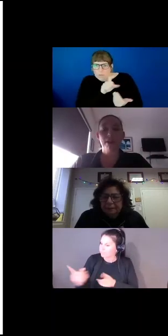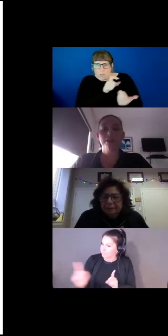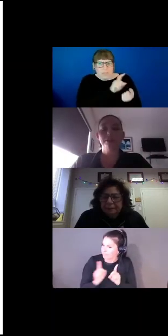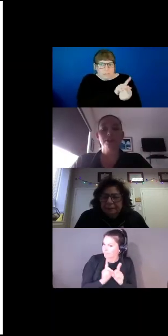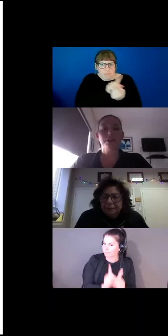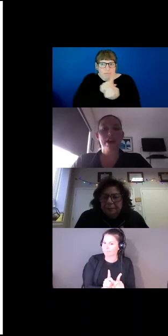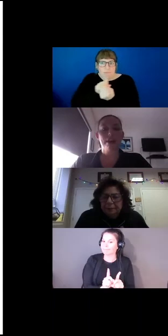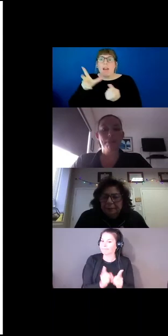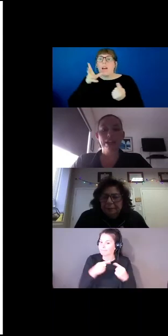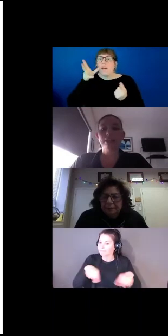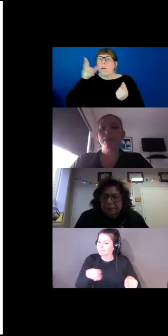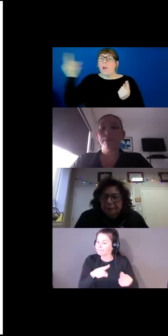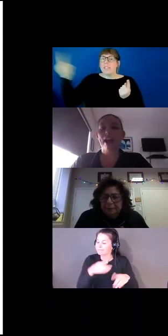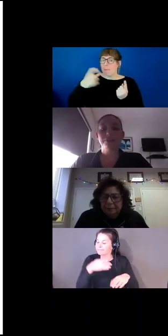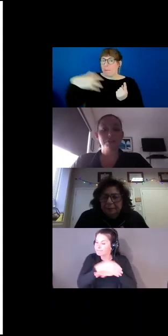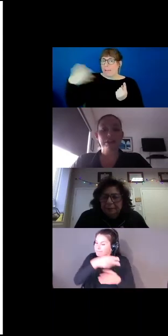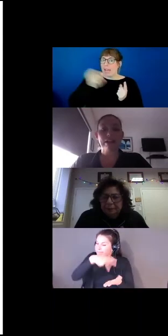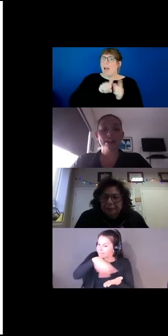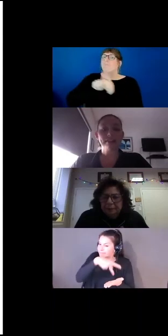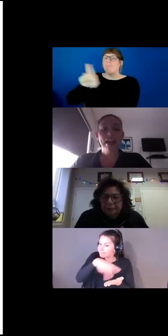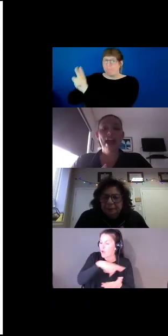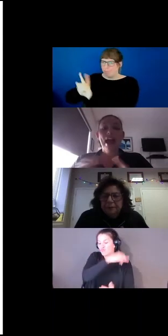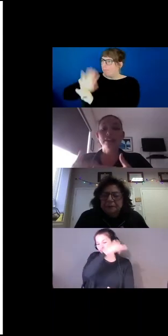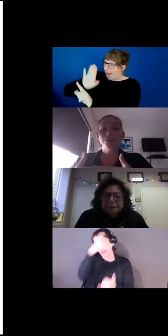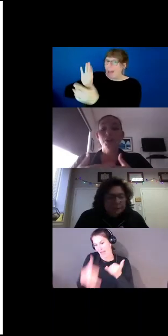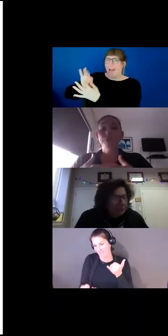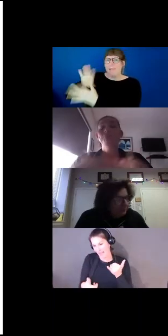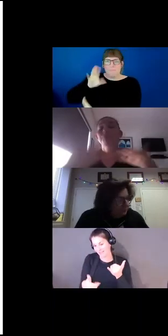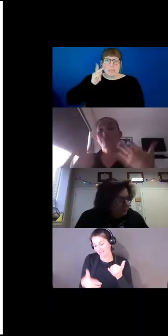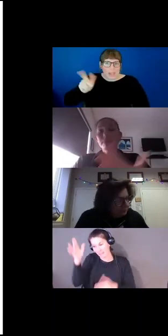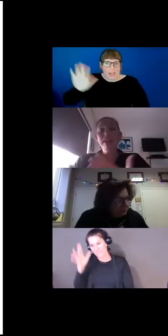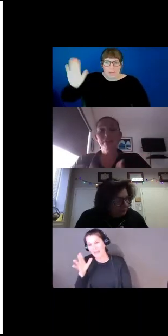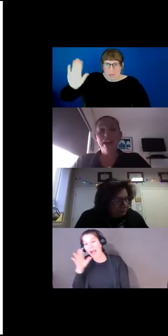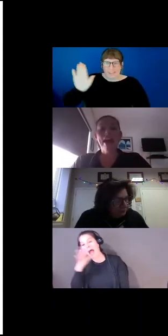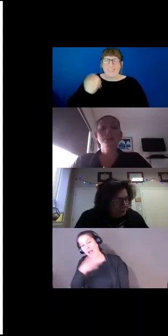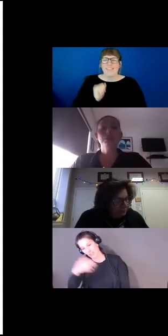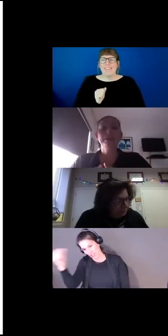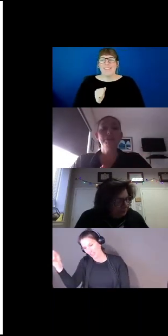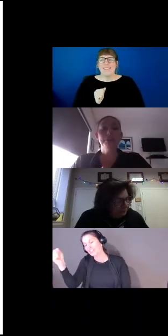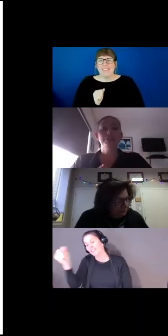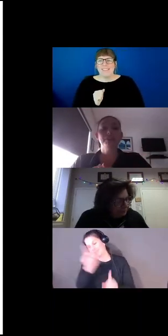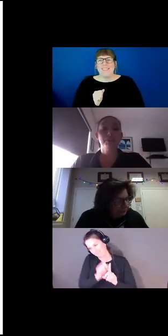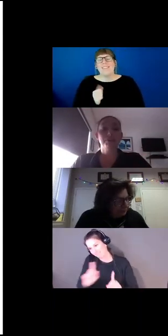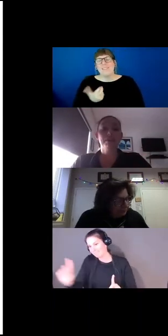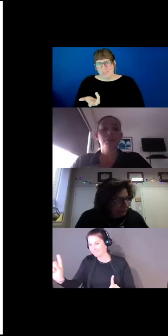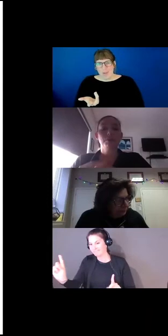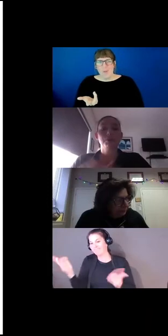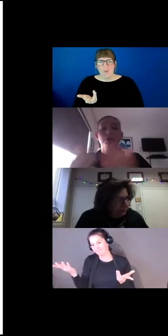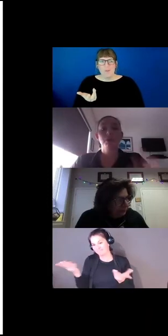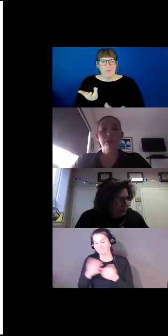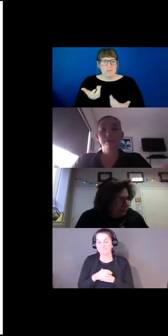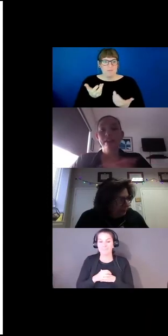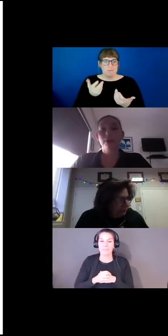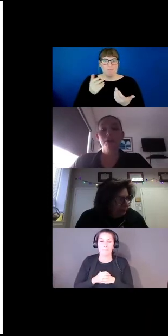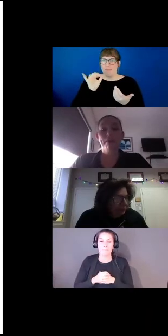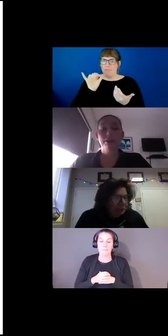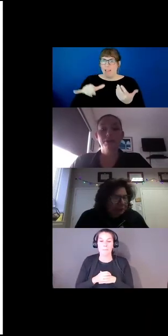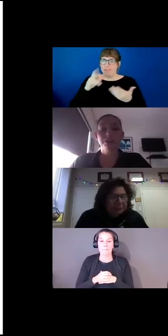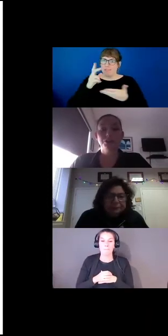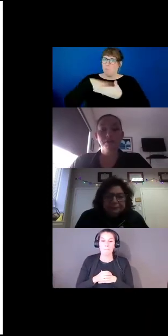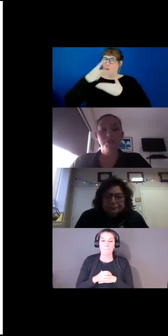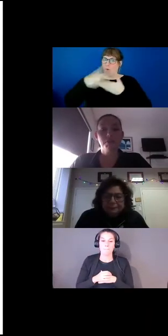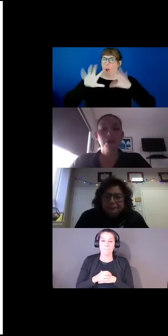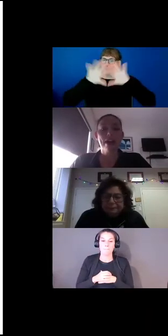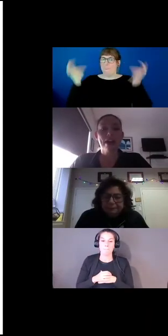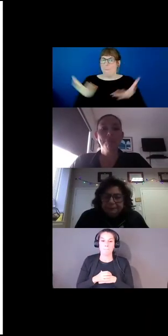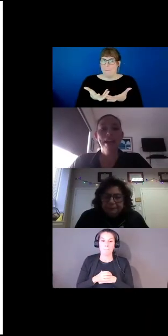their parents are picking them up after the class. And so that really built the framework for what is now our Ballerina